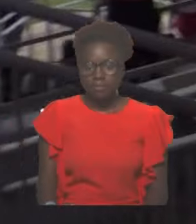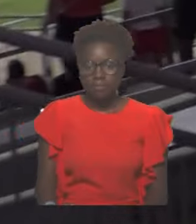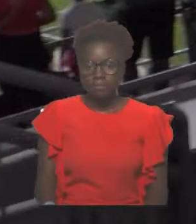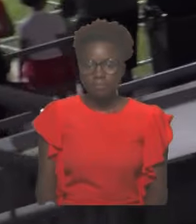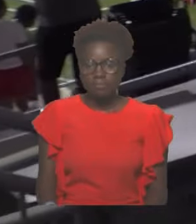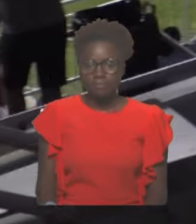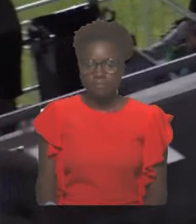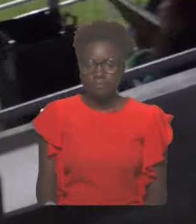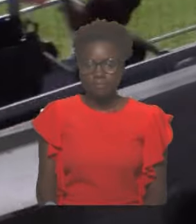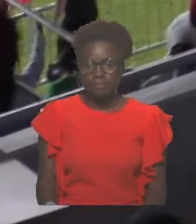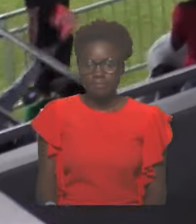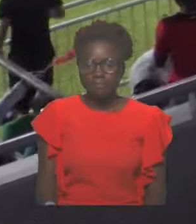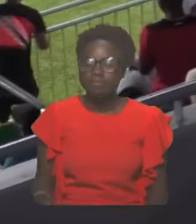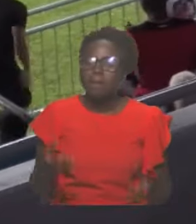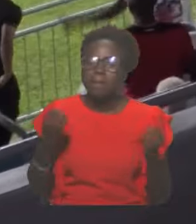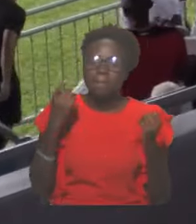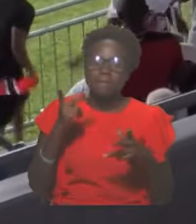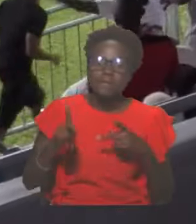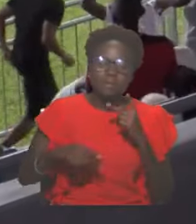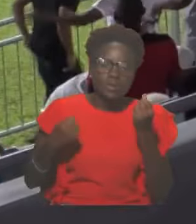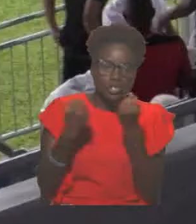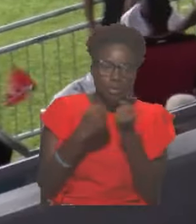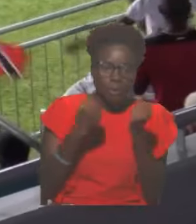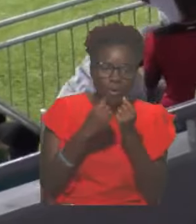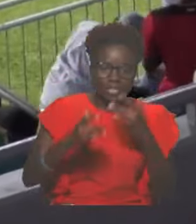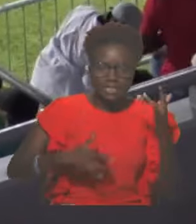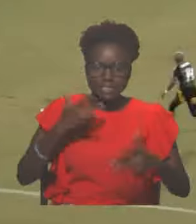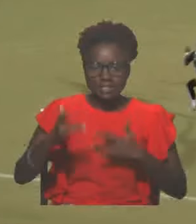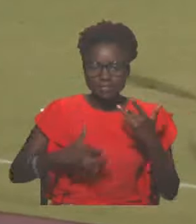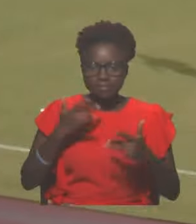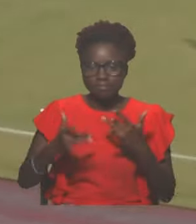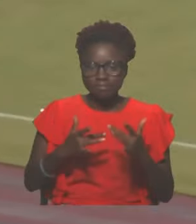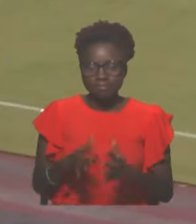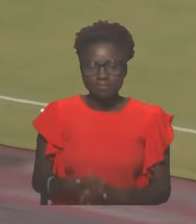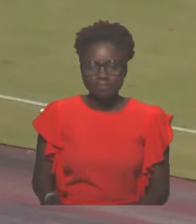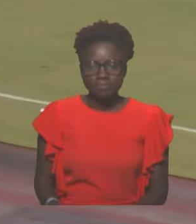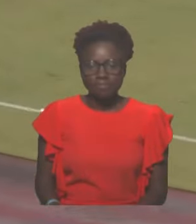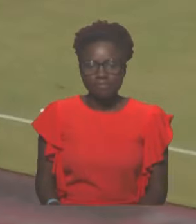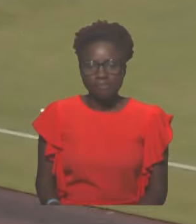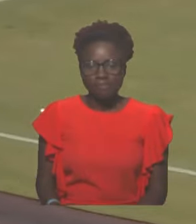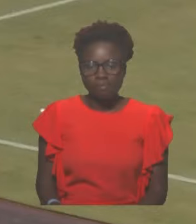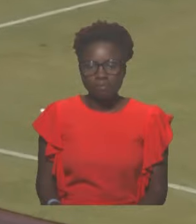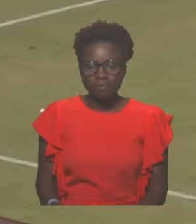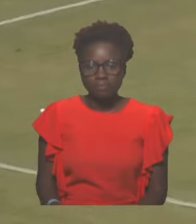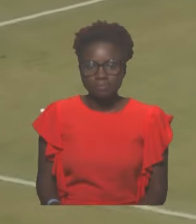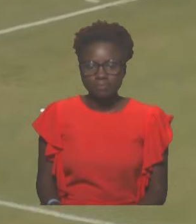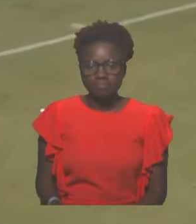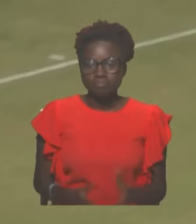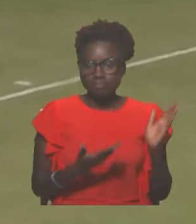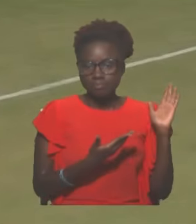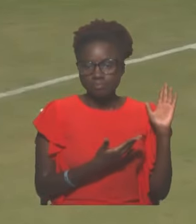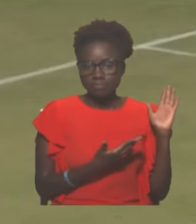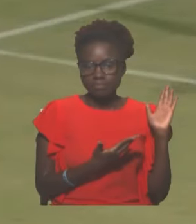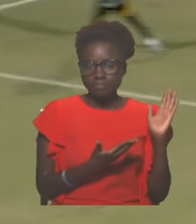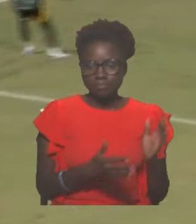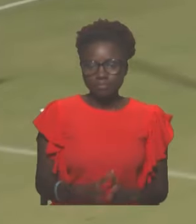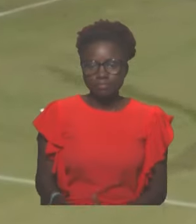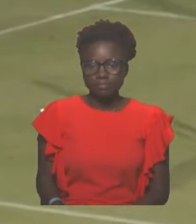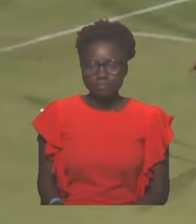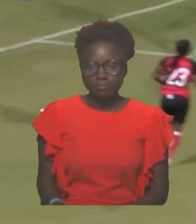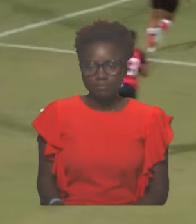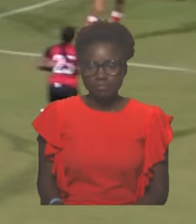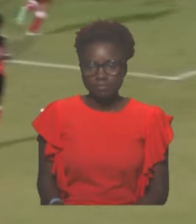A goal that brought much joy to the home supporters. The Reggae Girls came back fighting when a cross from Denisha Blackwood